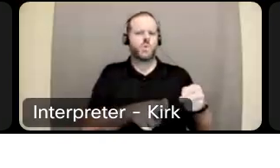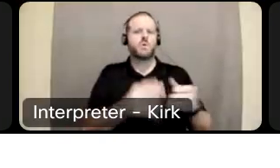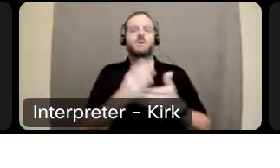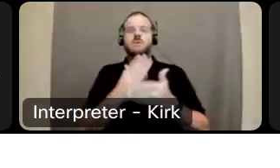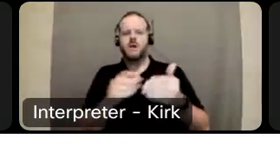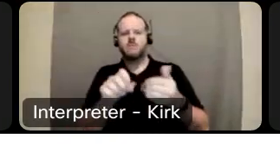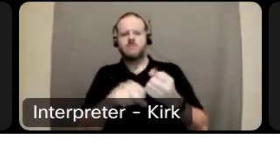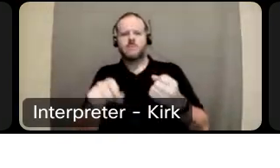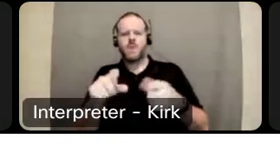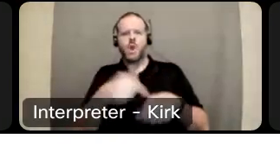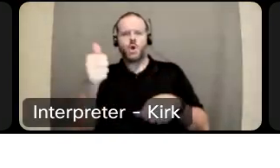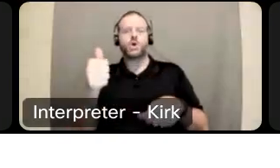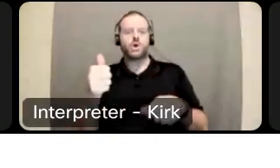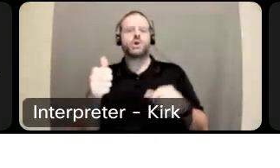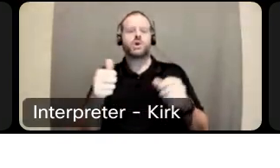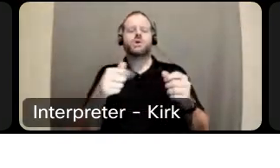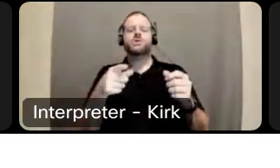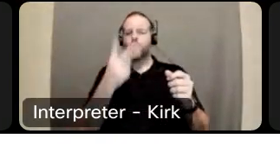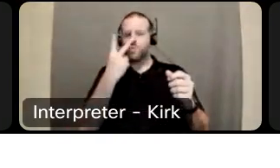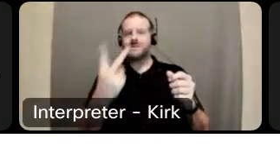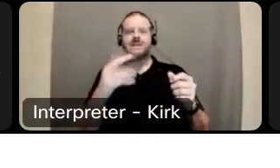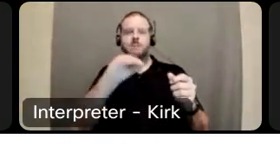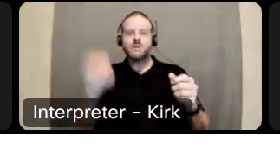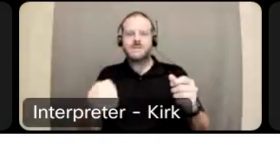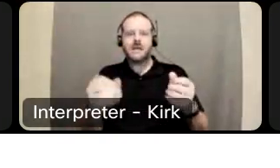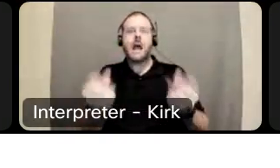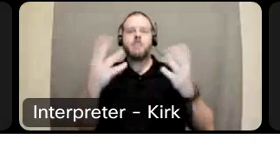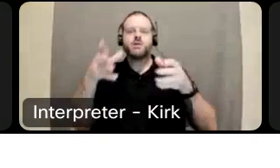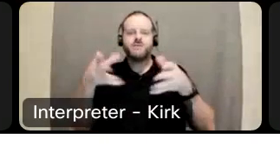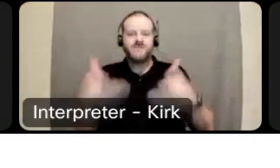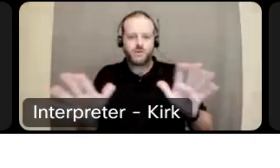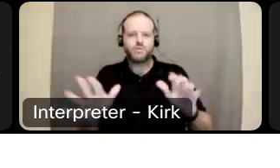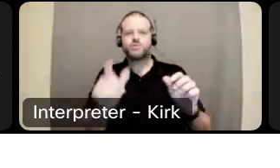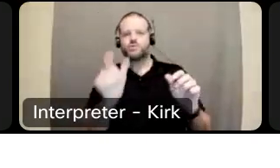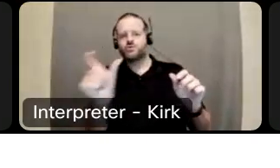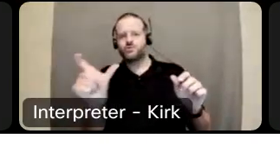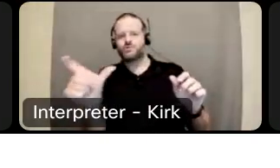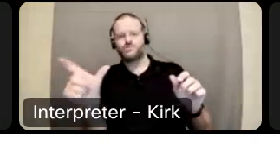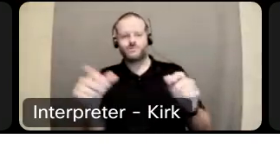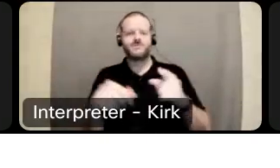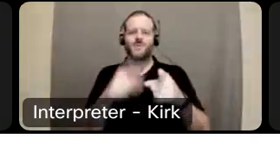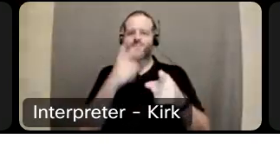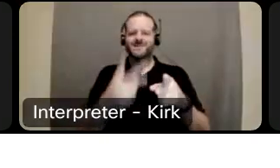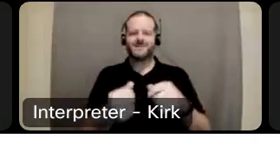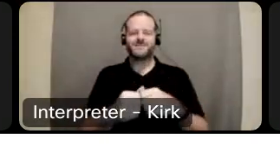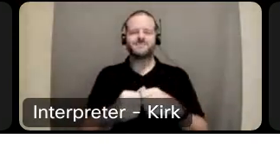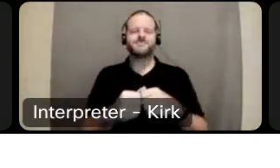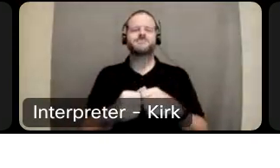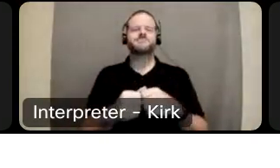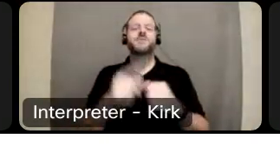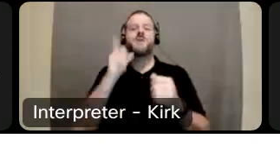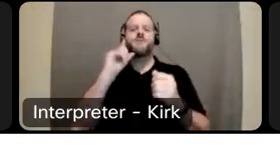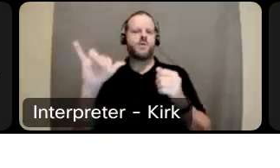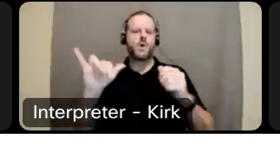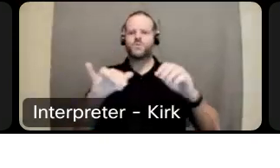more longer when you're entering, receptive assessment data, expressive assessment data, composite, so some sections